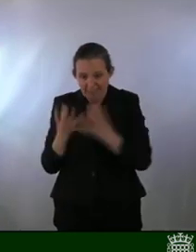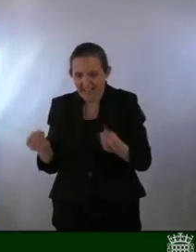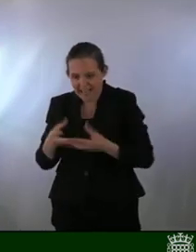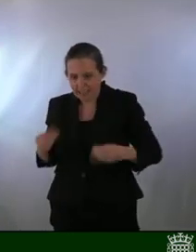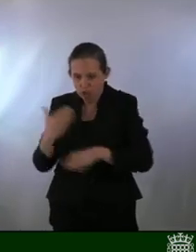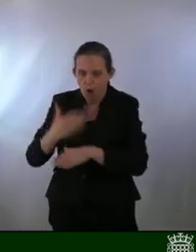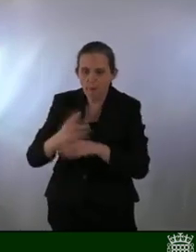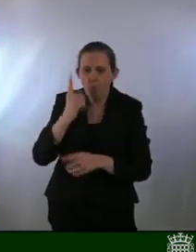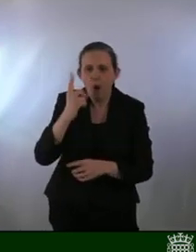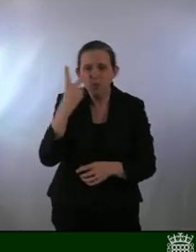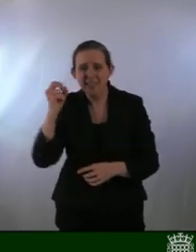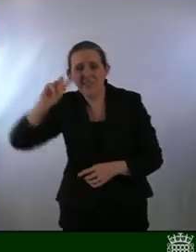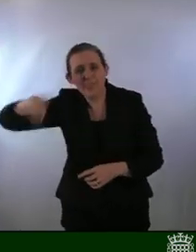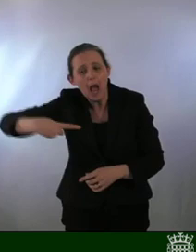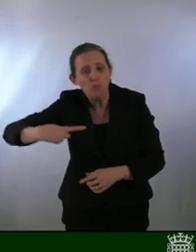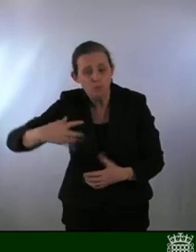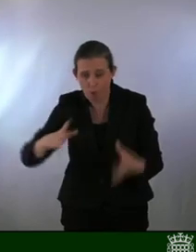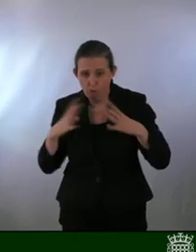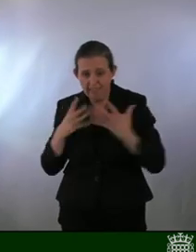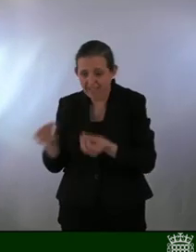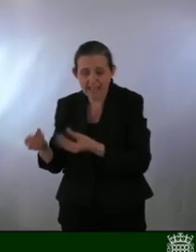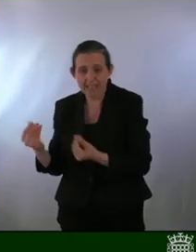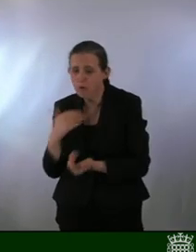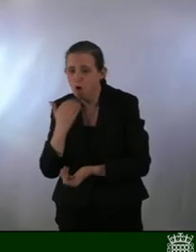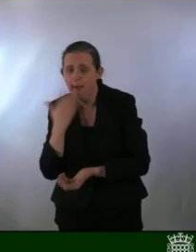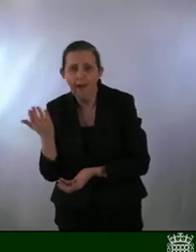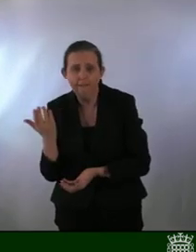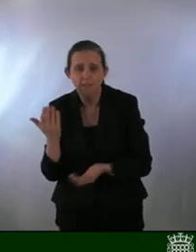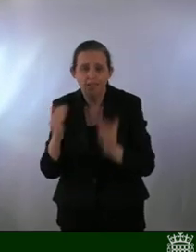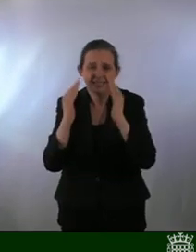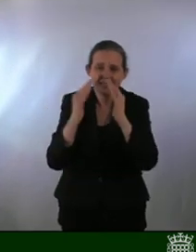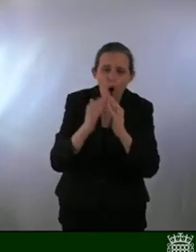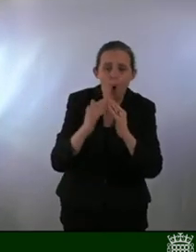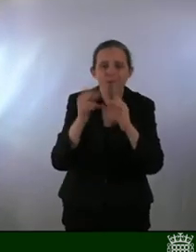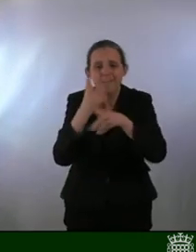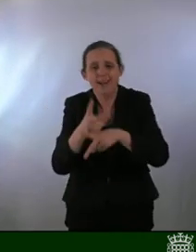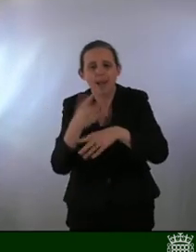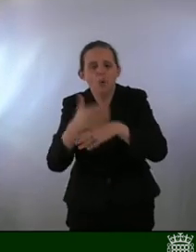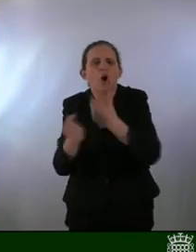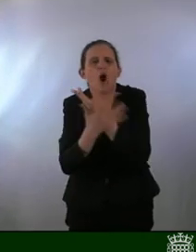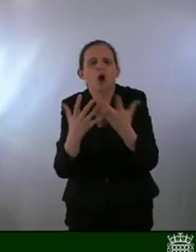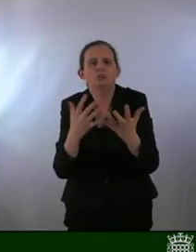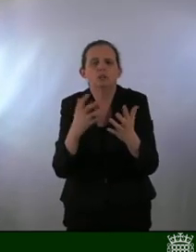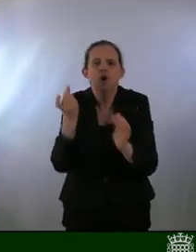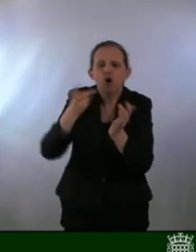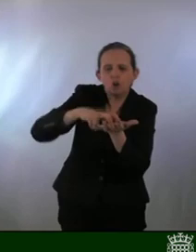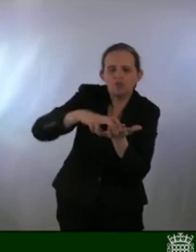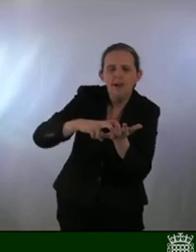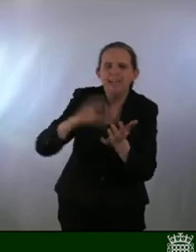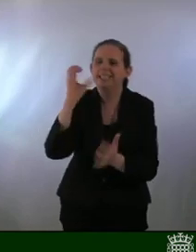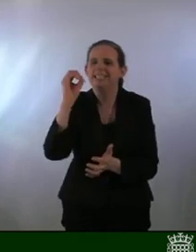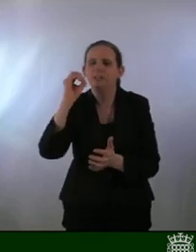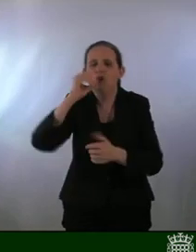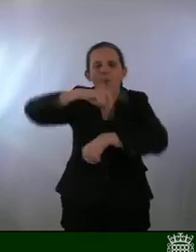area, and half of all home care workers are on 0 hours contracts. Yeah. Is he